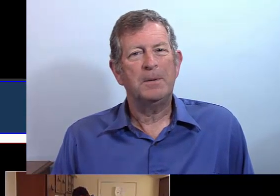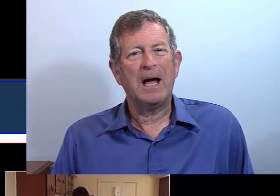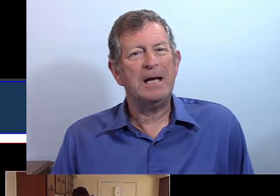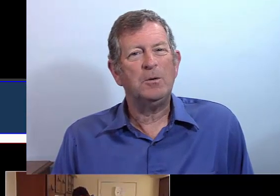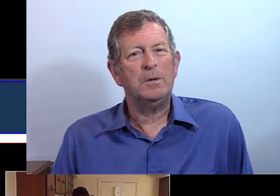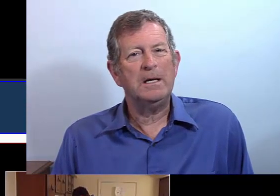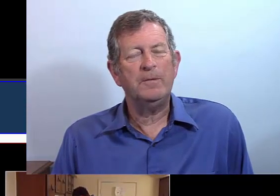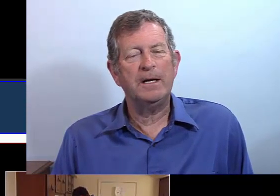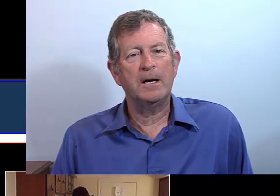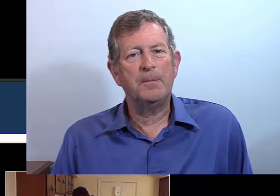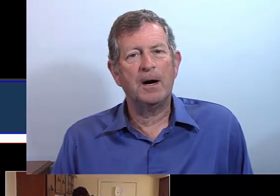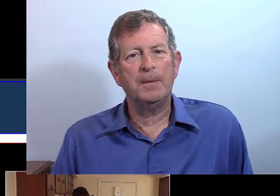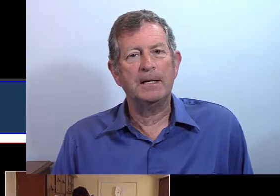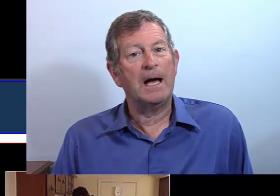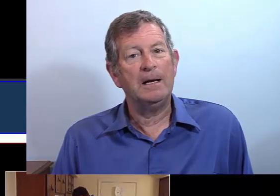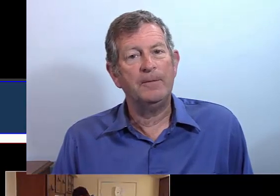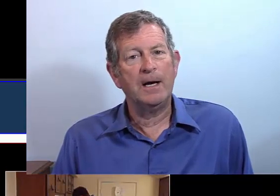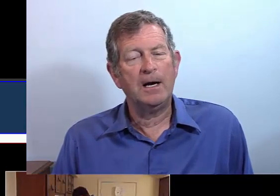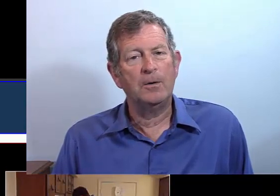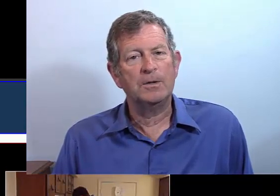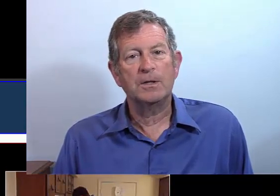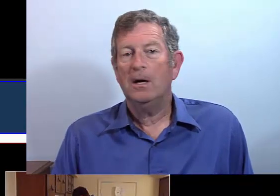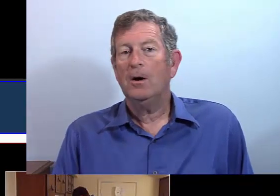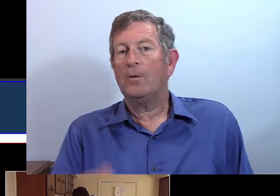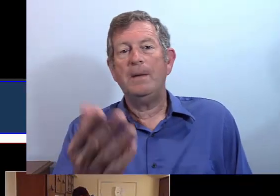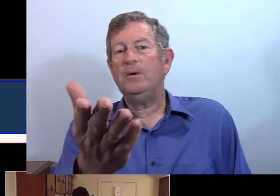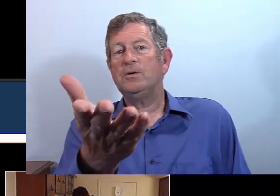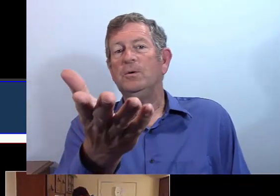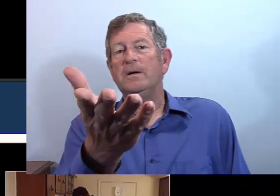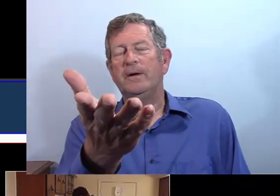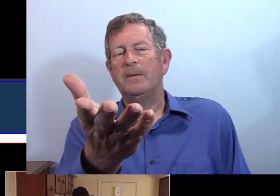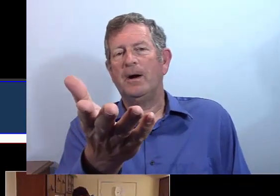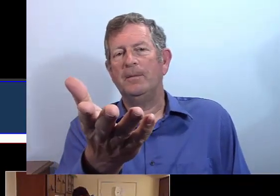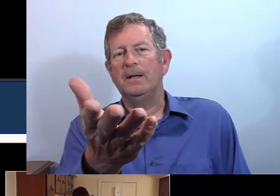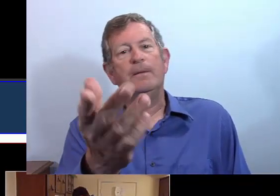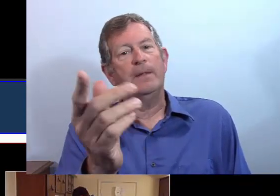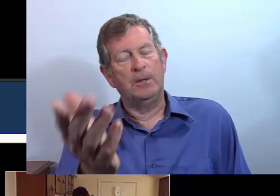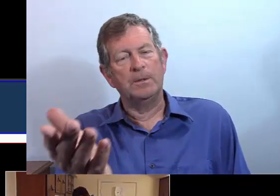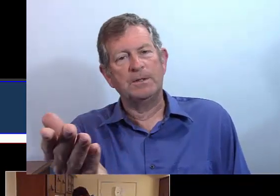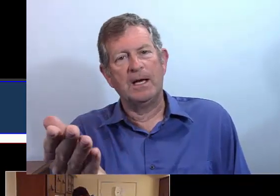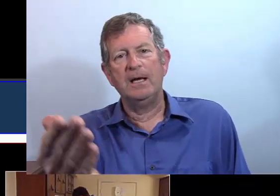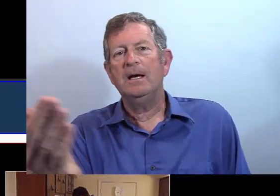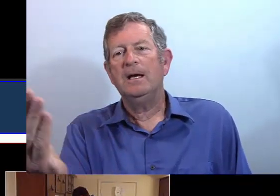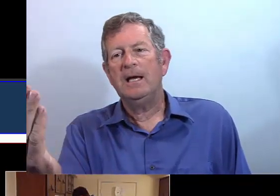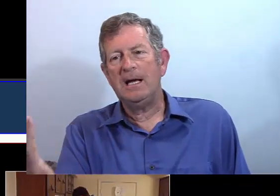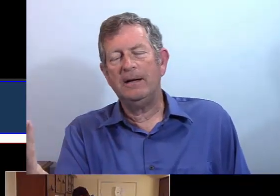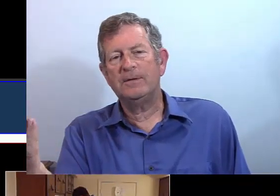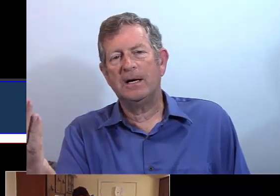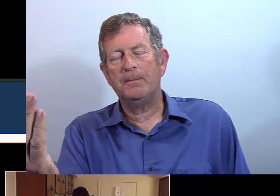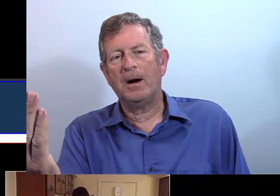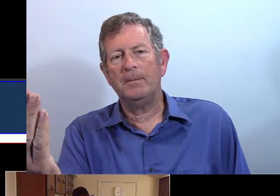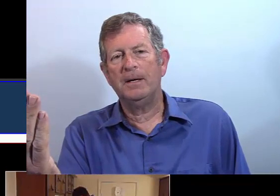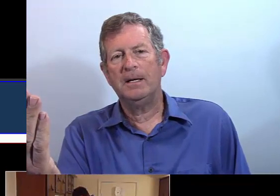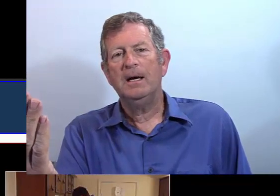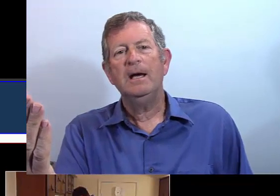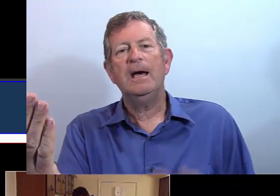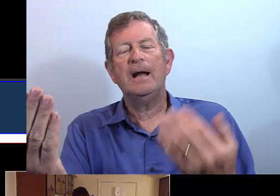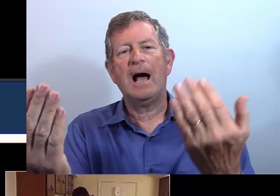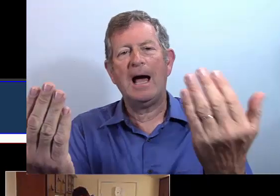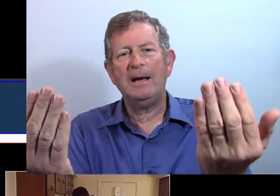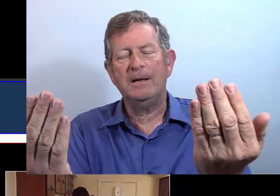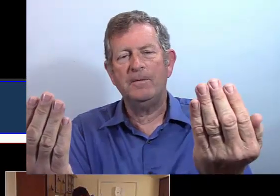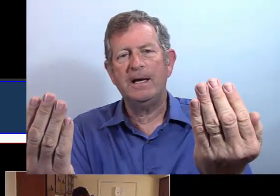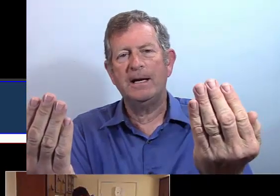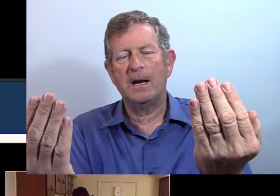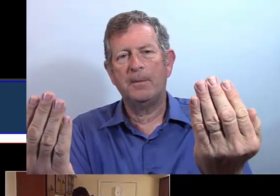apartment, but I don't live in an apartment. I live in a house. Or maybe you do live in an apartment. Then you will say, he lives in an apartment,